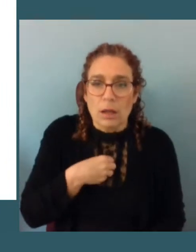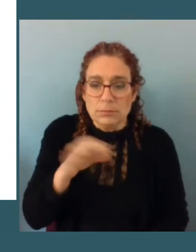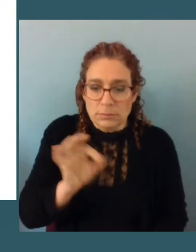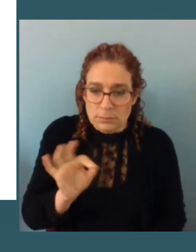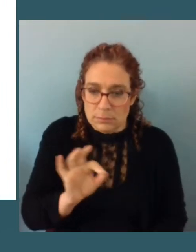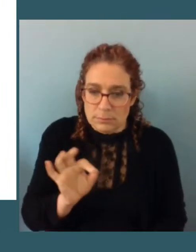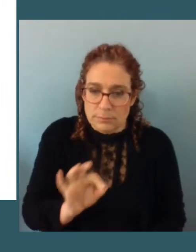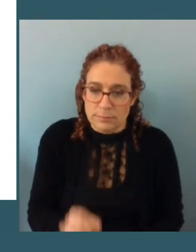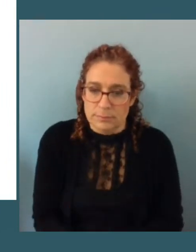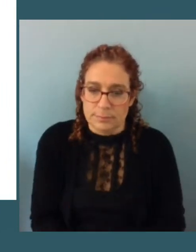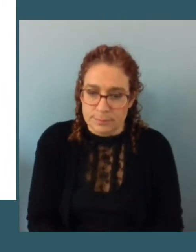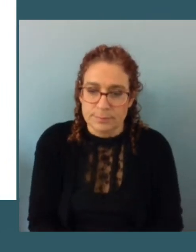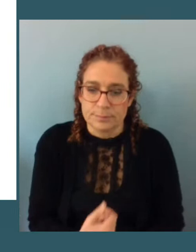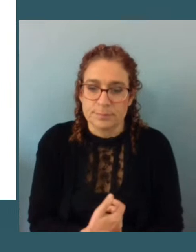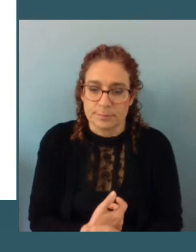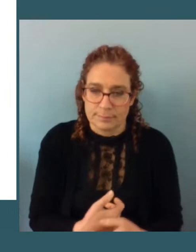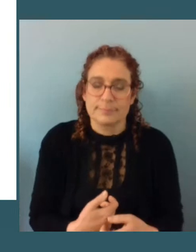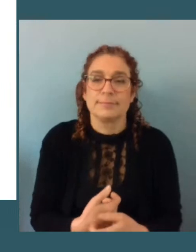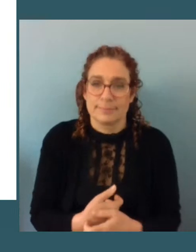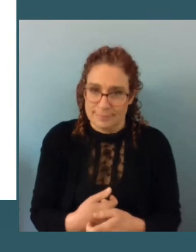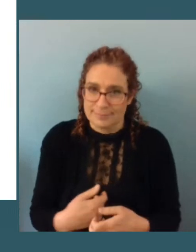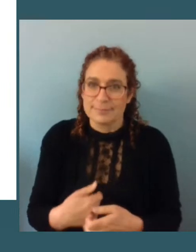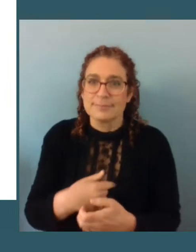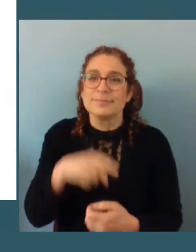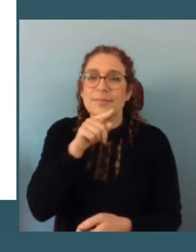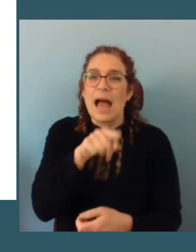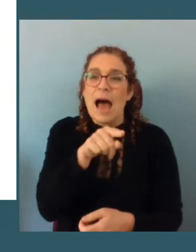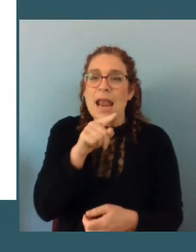and able to sit up properly as well.